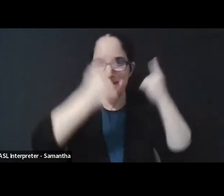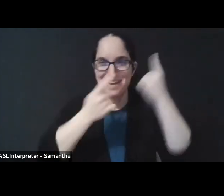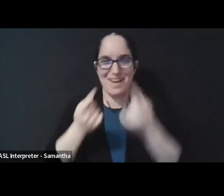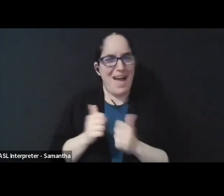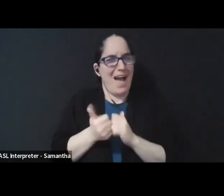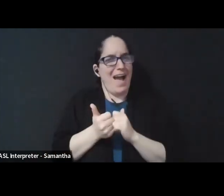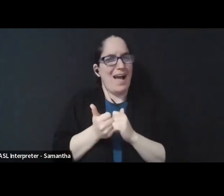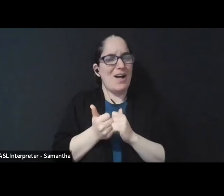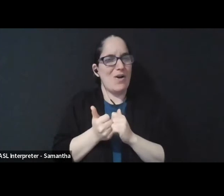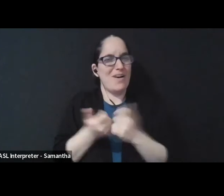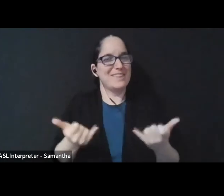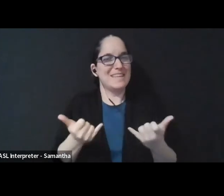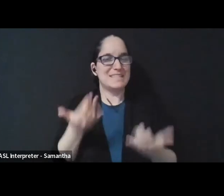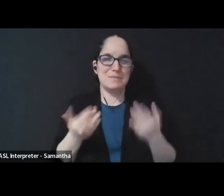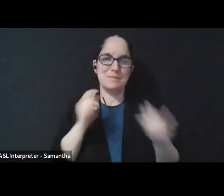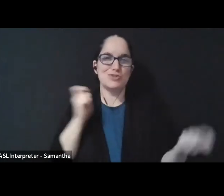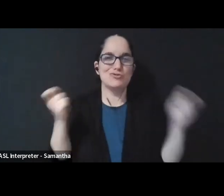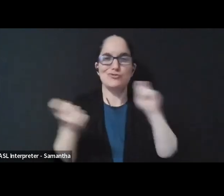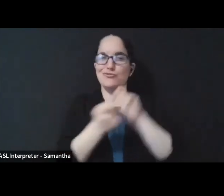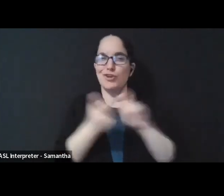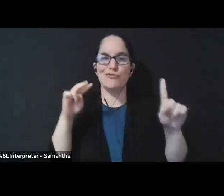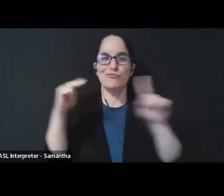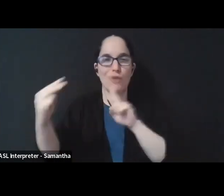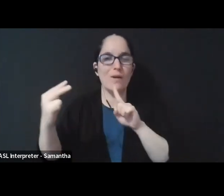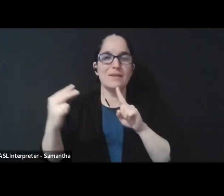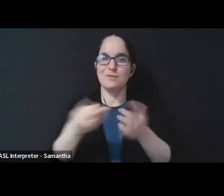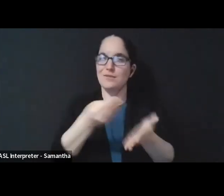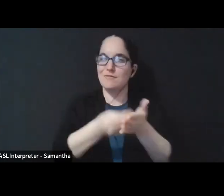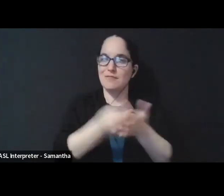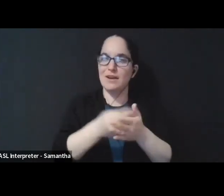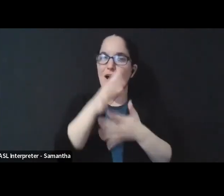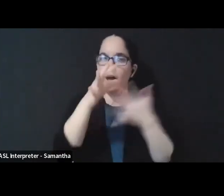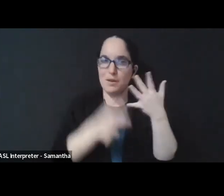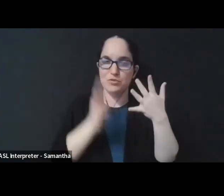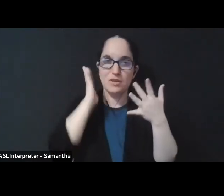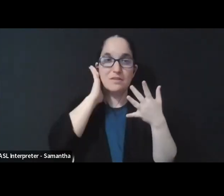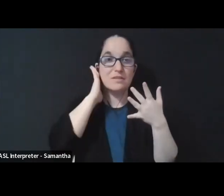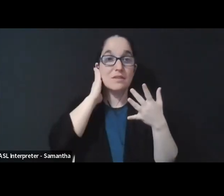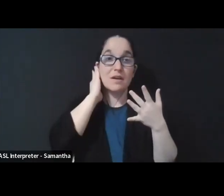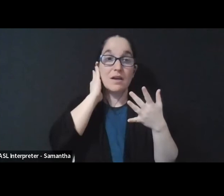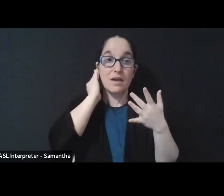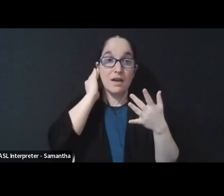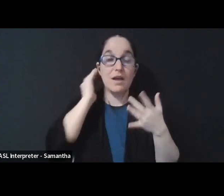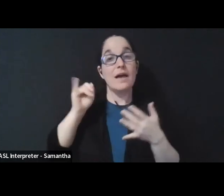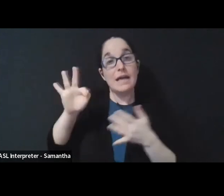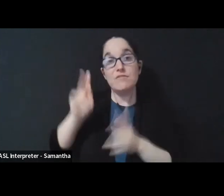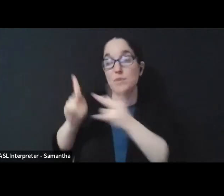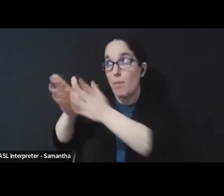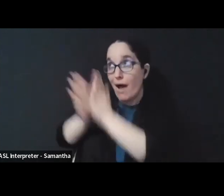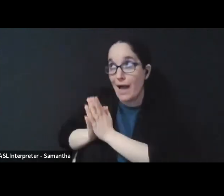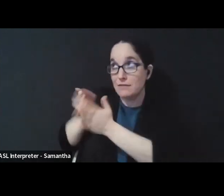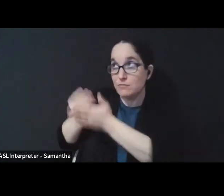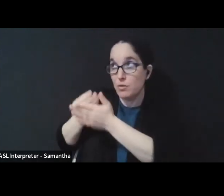area of funding. And again, because so many folks with lived experience would count as researchers in training or researchers already with